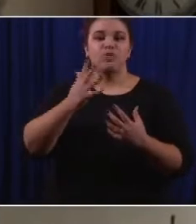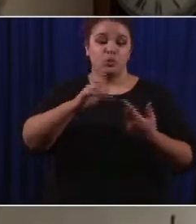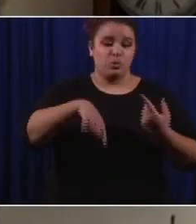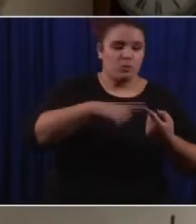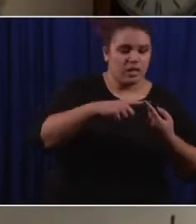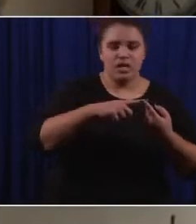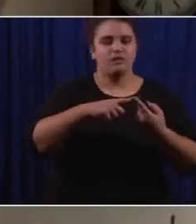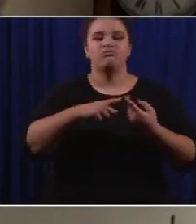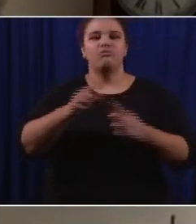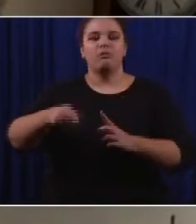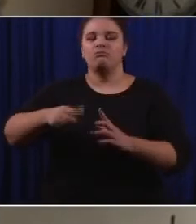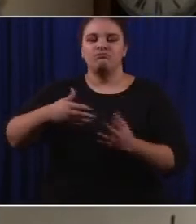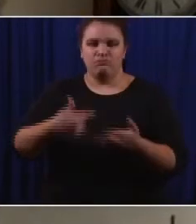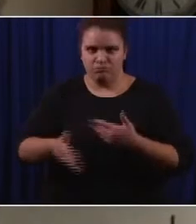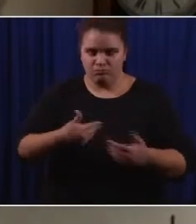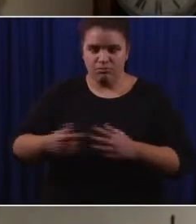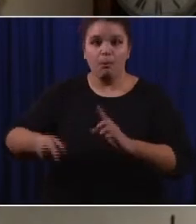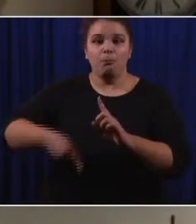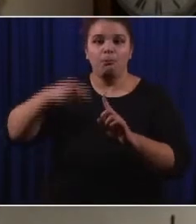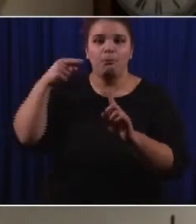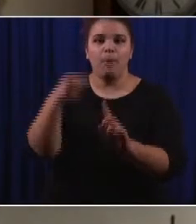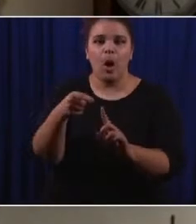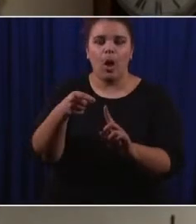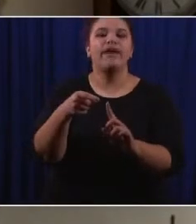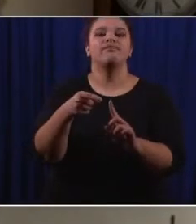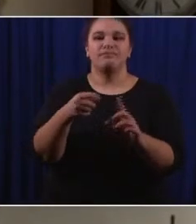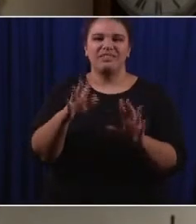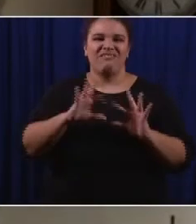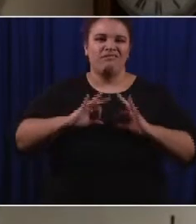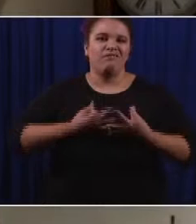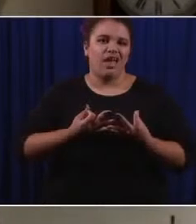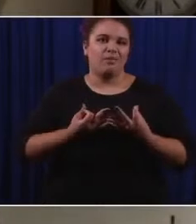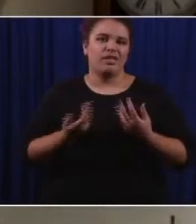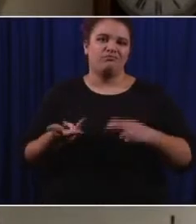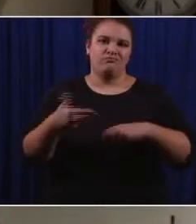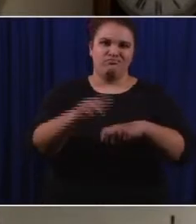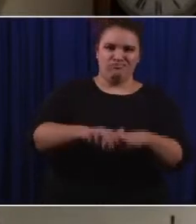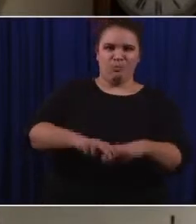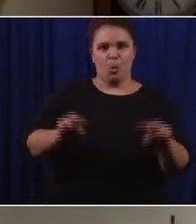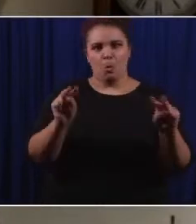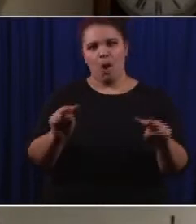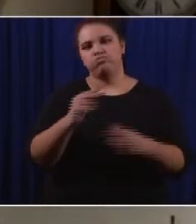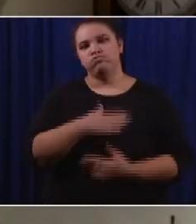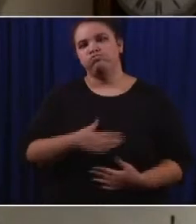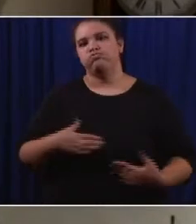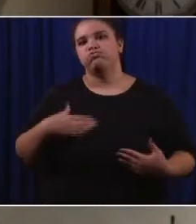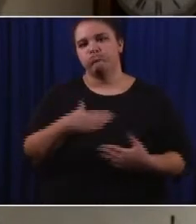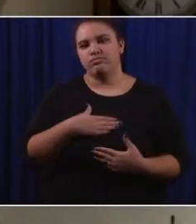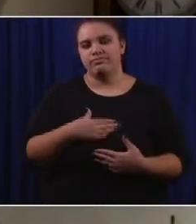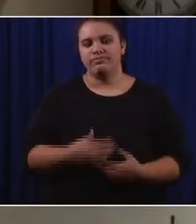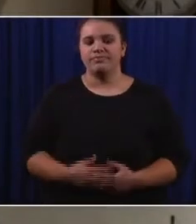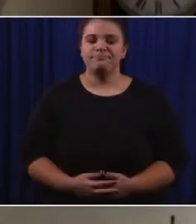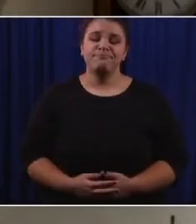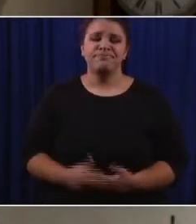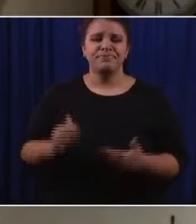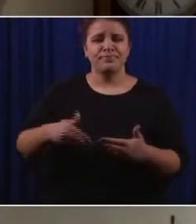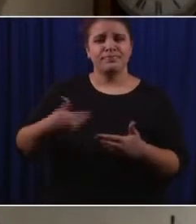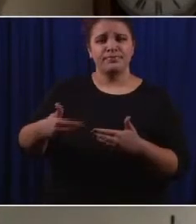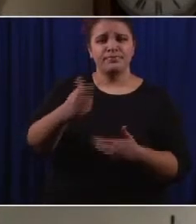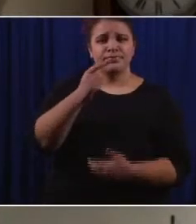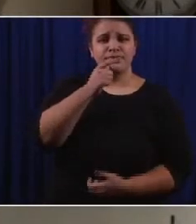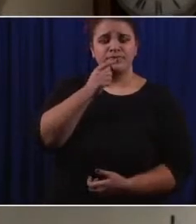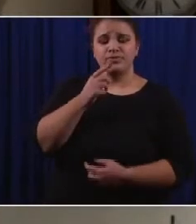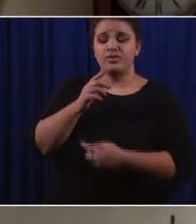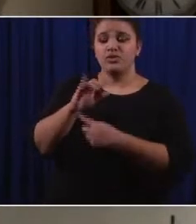play. So that will be our kind of our North Star as we look at that. Next question is from John London